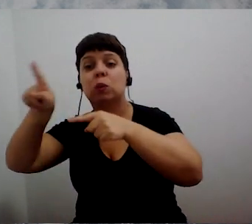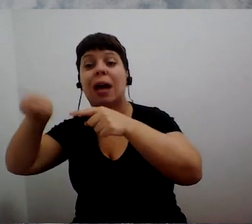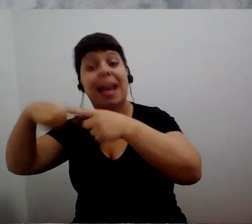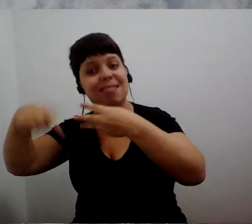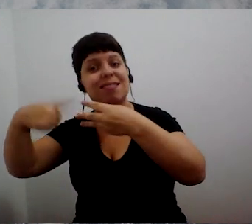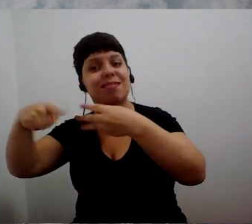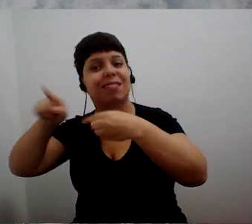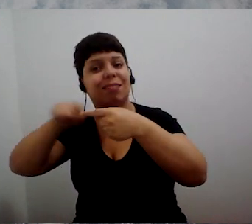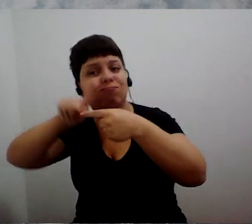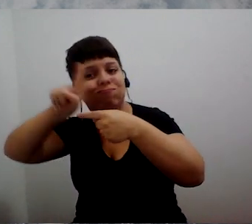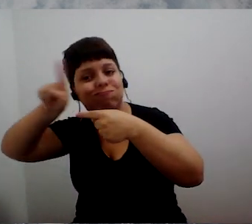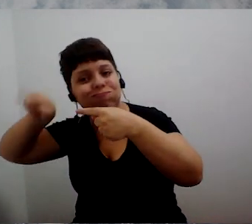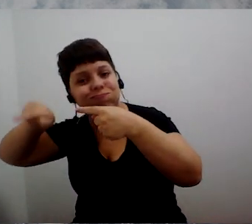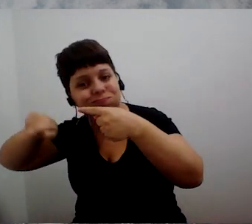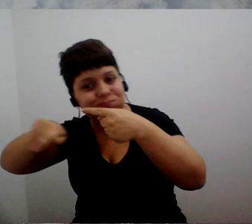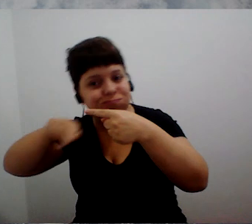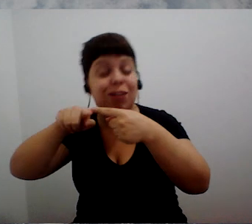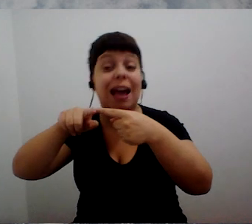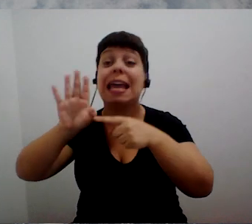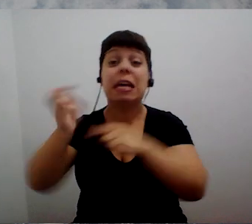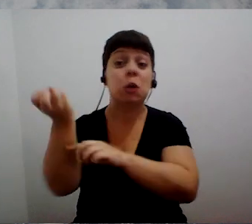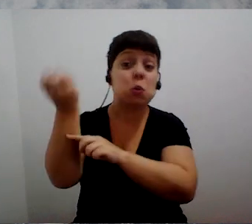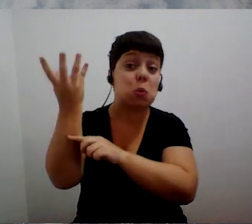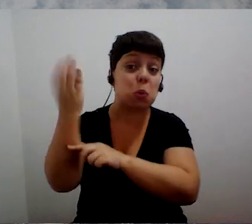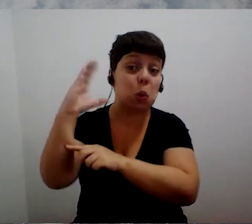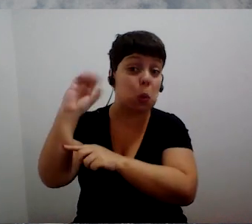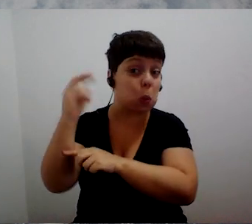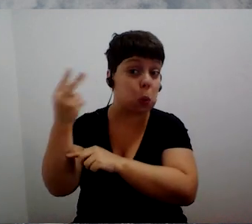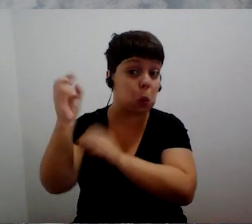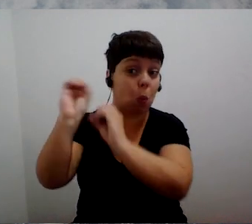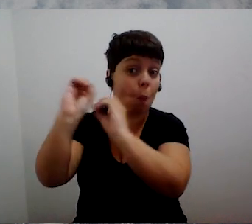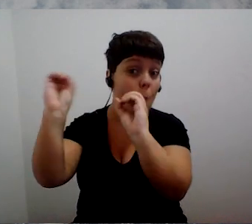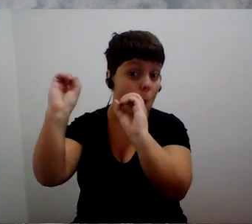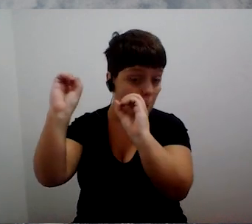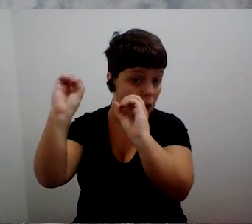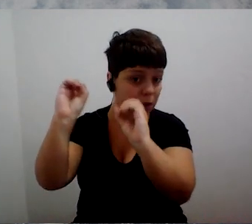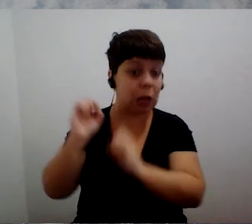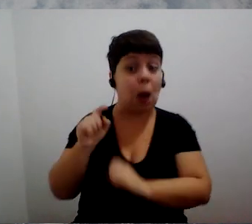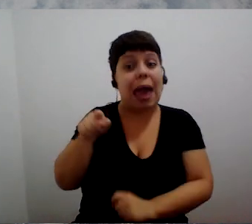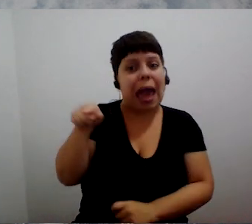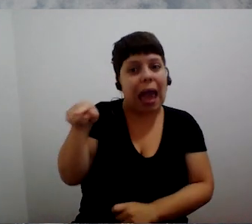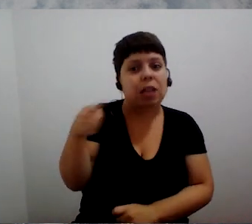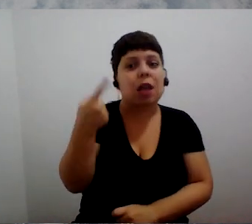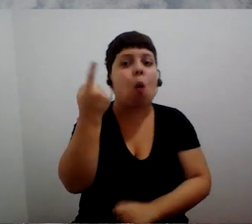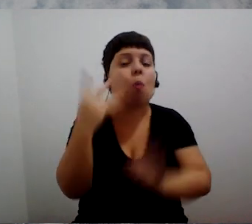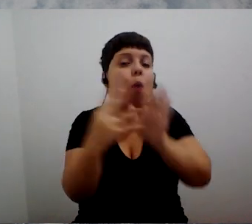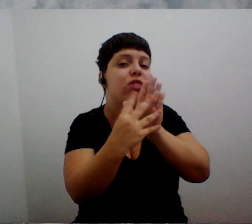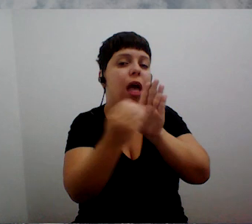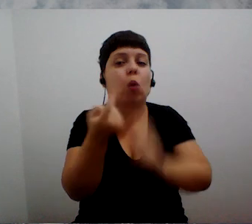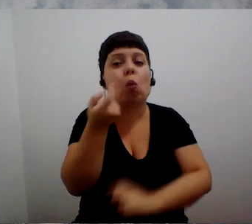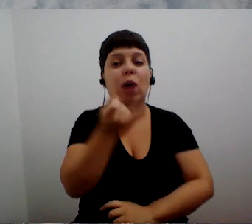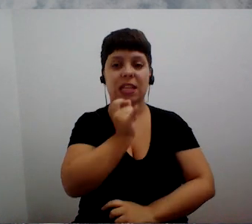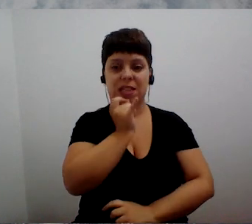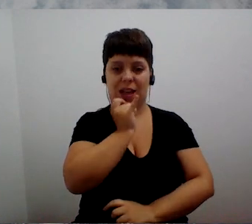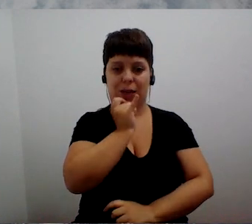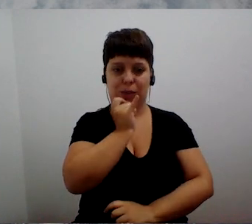from Swedish households and make plastic circular, completely without CO2 emissions. So